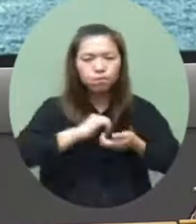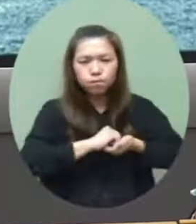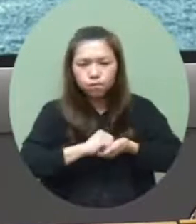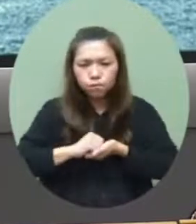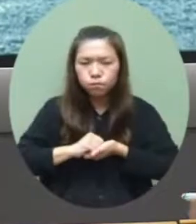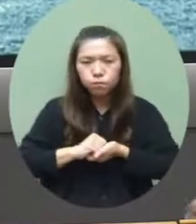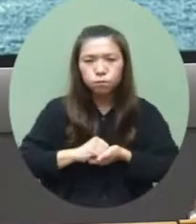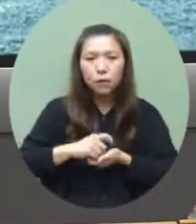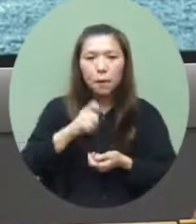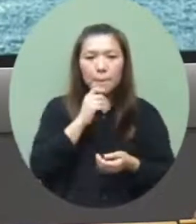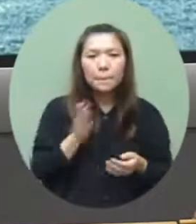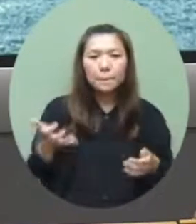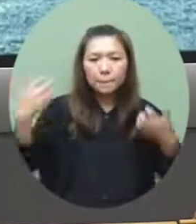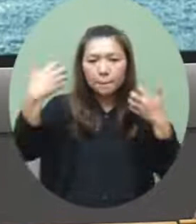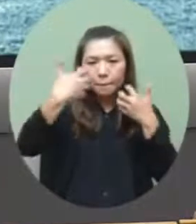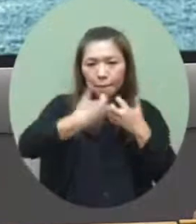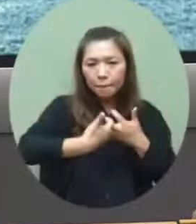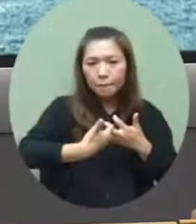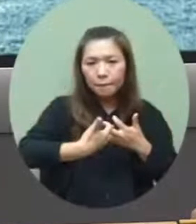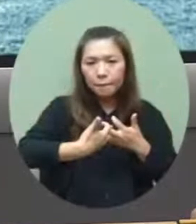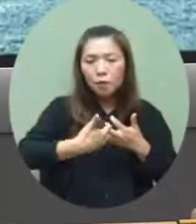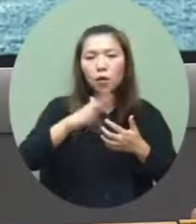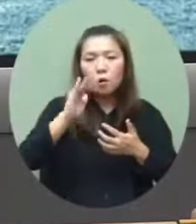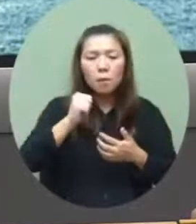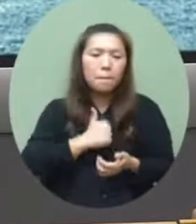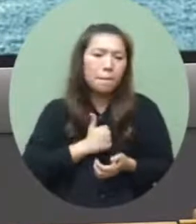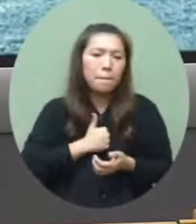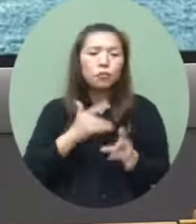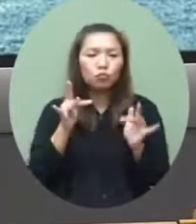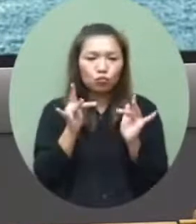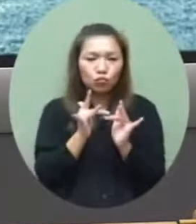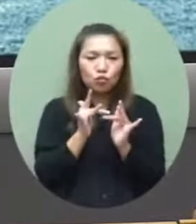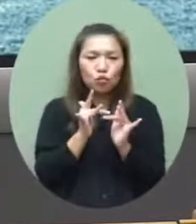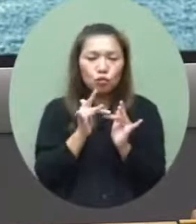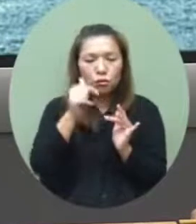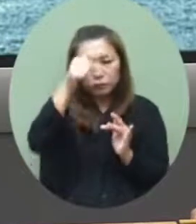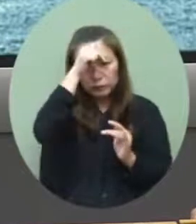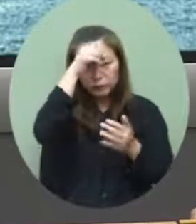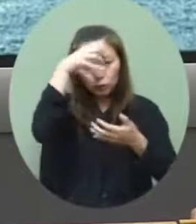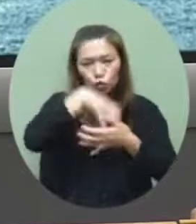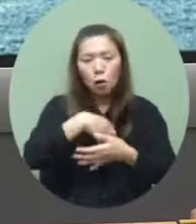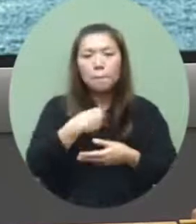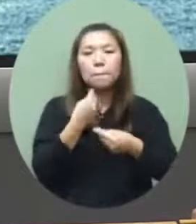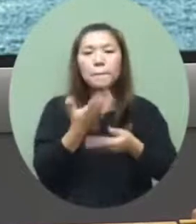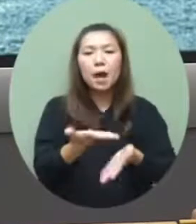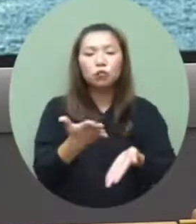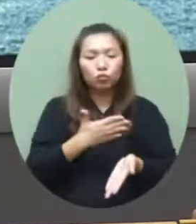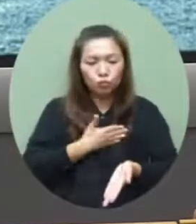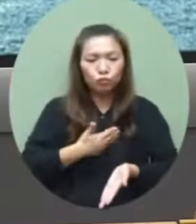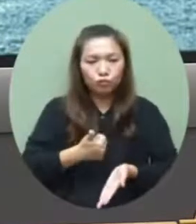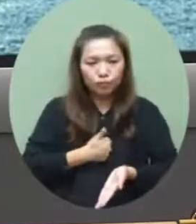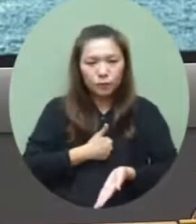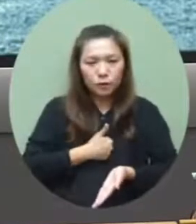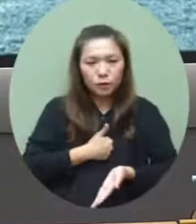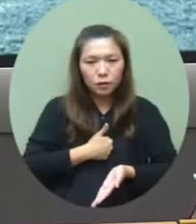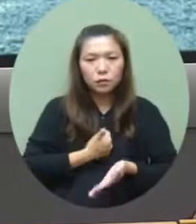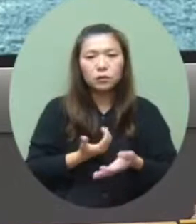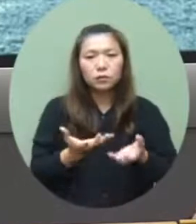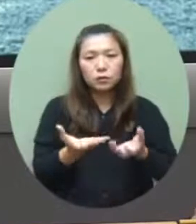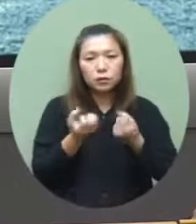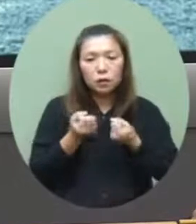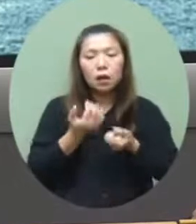well. And we hope that with the collaboration and concerted efforts, we should be able to make available